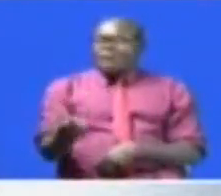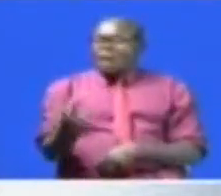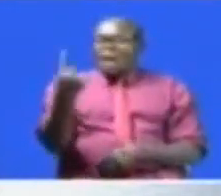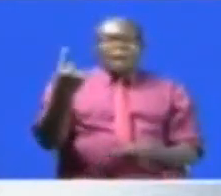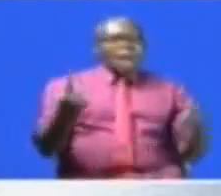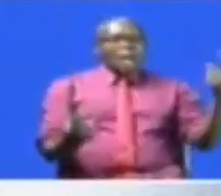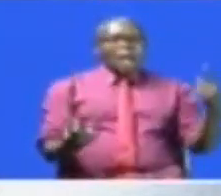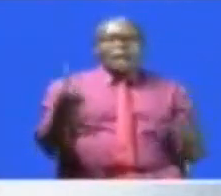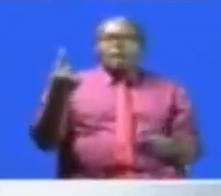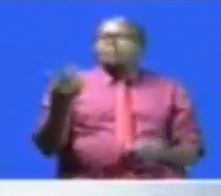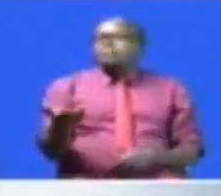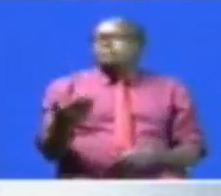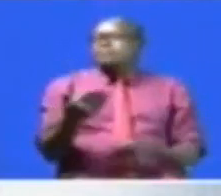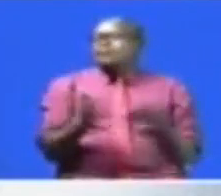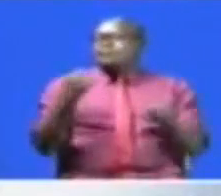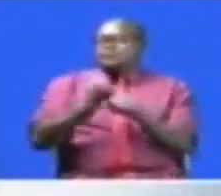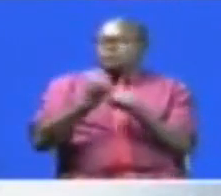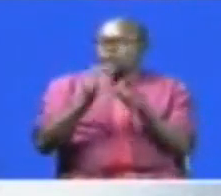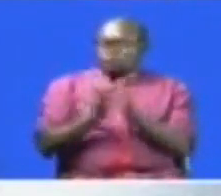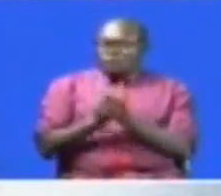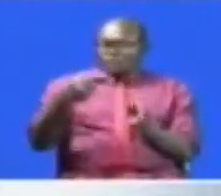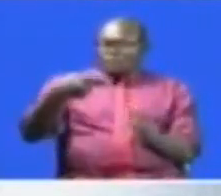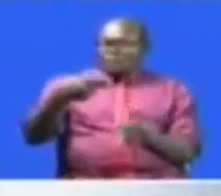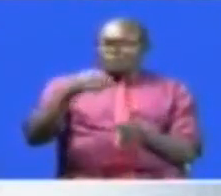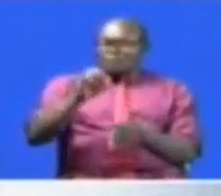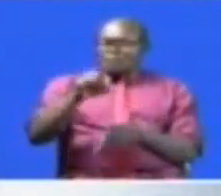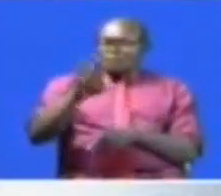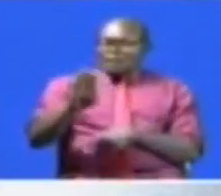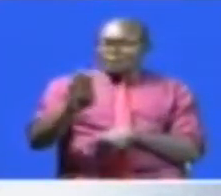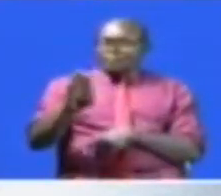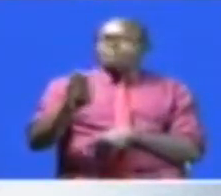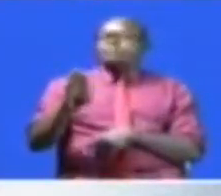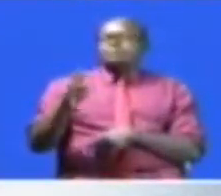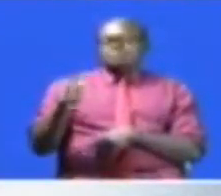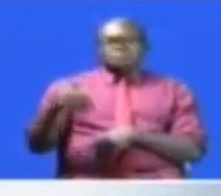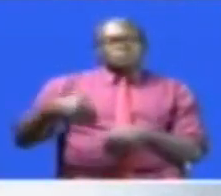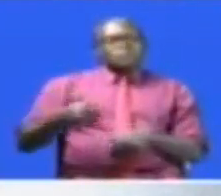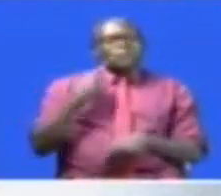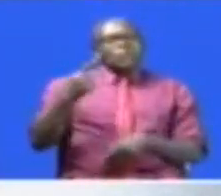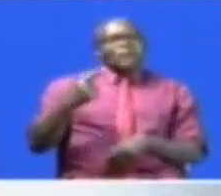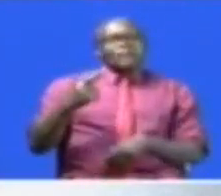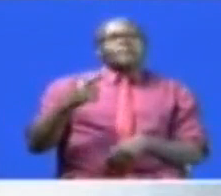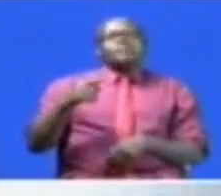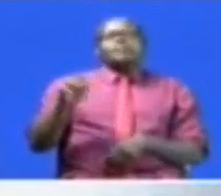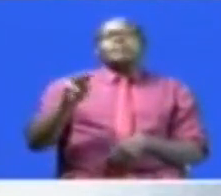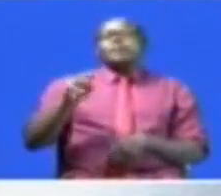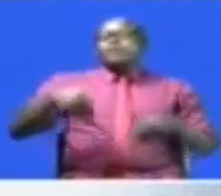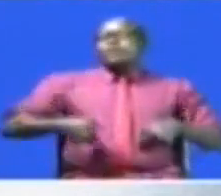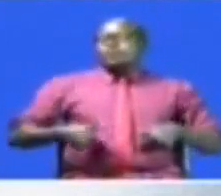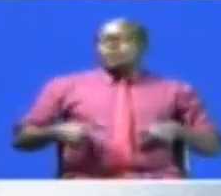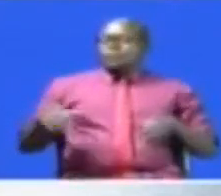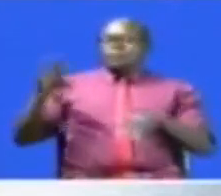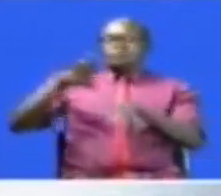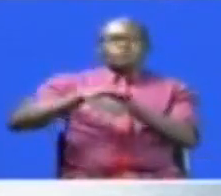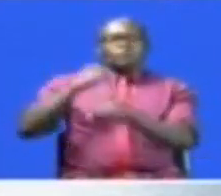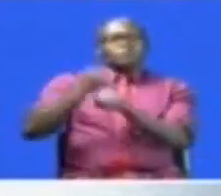elicited a lot of reaction, which has everything to do with the HELB loan. And every year, 1 million youth join the job market, adding it to the